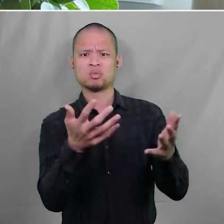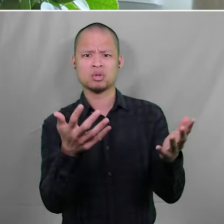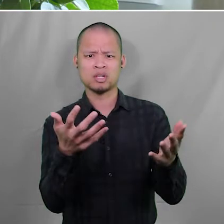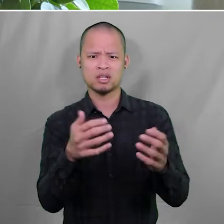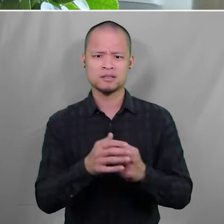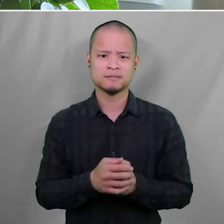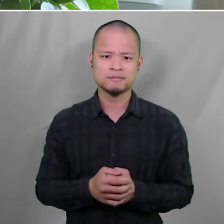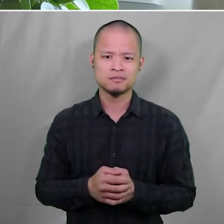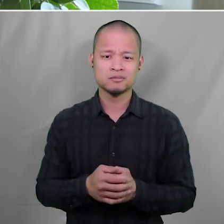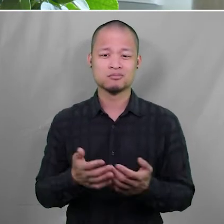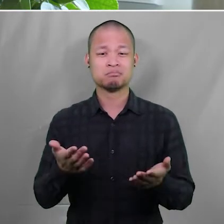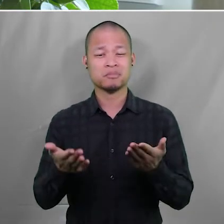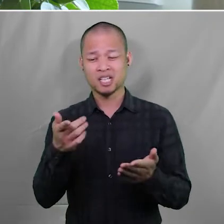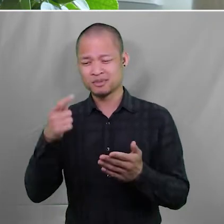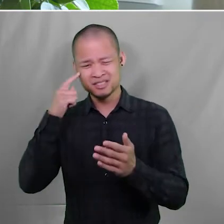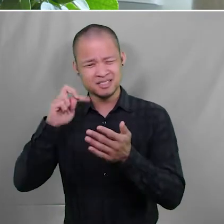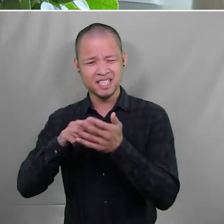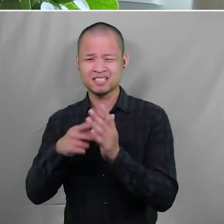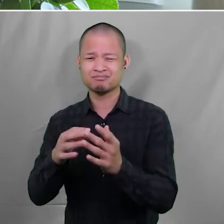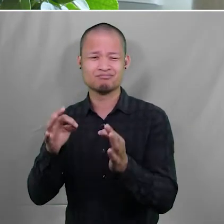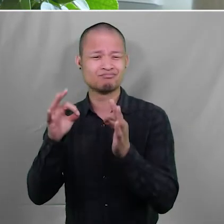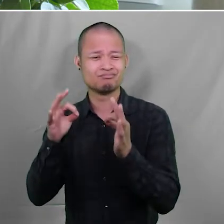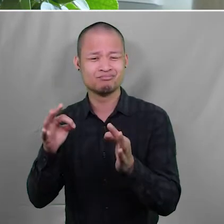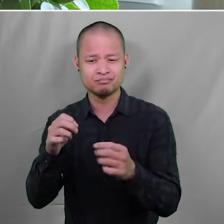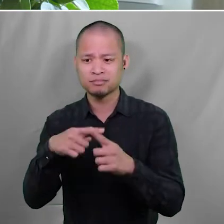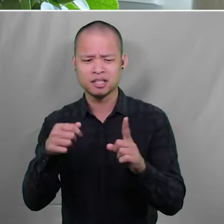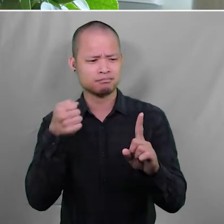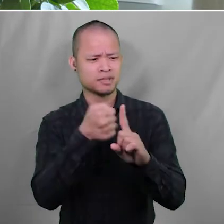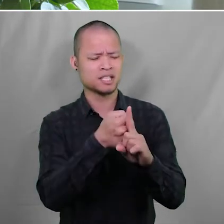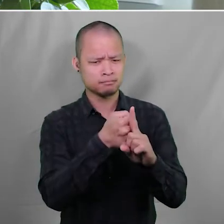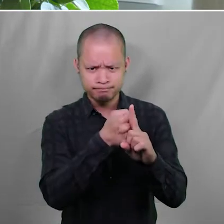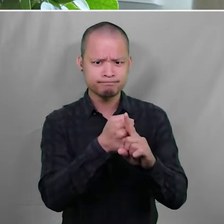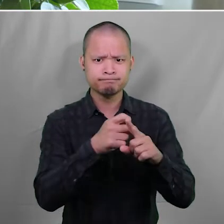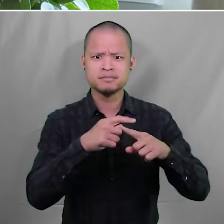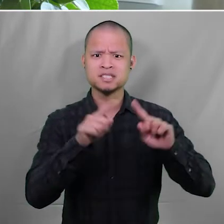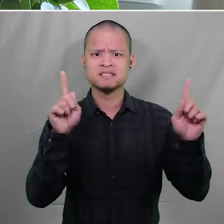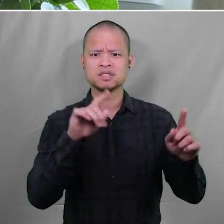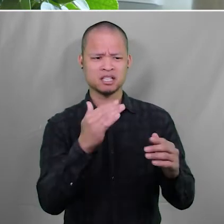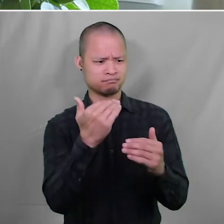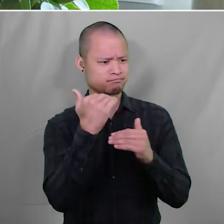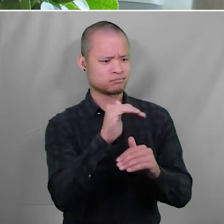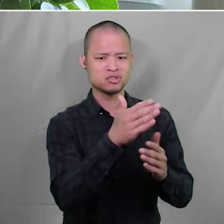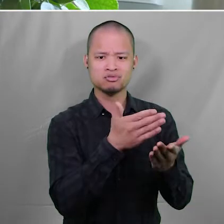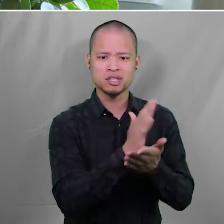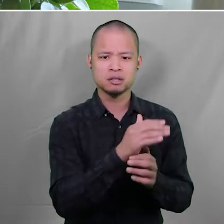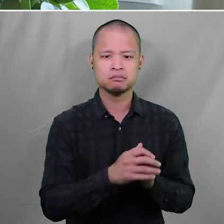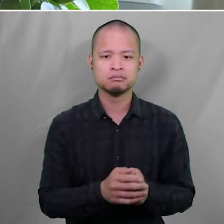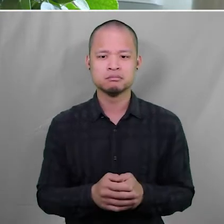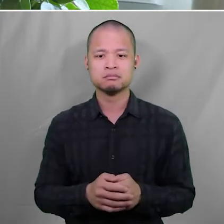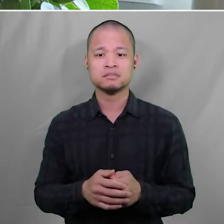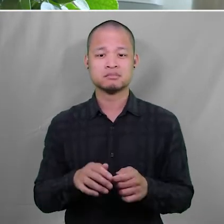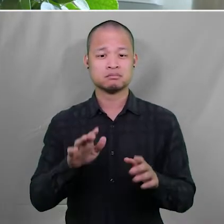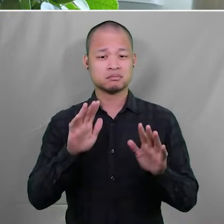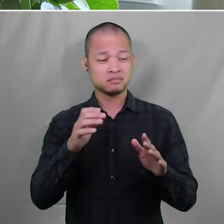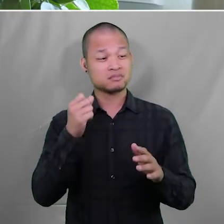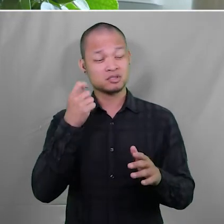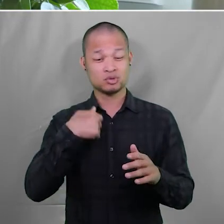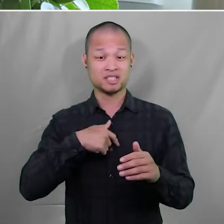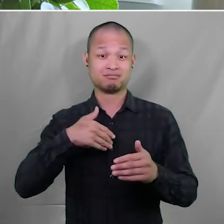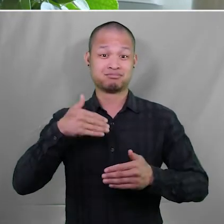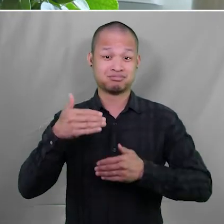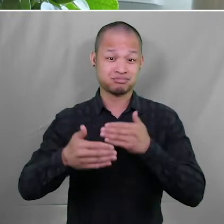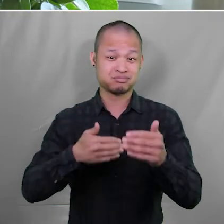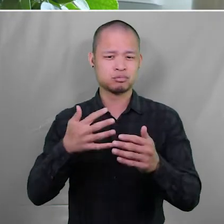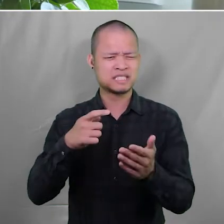people. So you can have the best intentions, but still have the effect of restricting someone's rights. And as we move ahead with this work, we